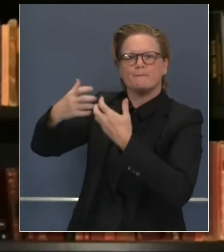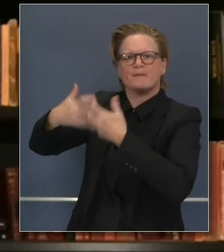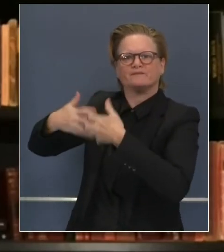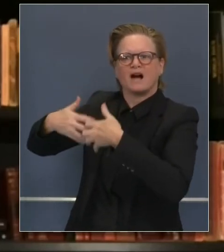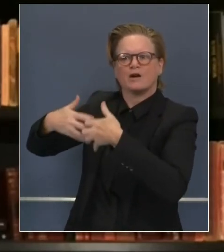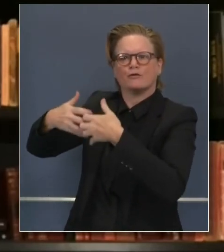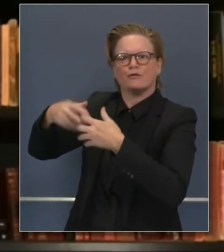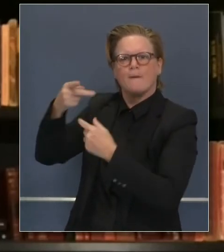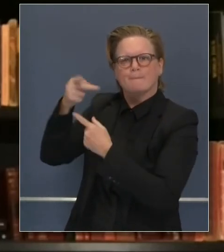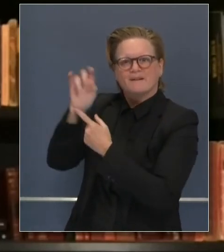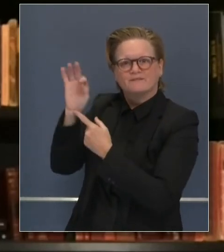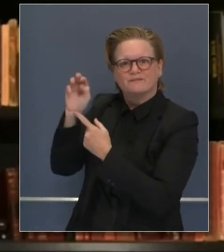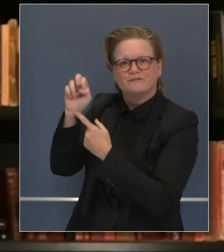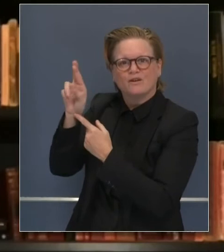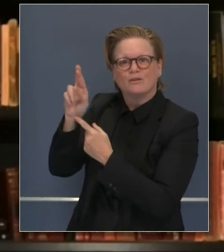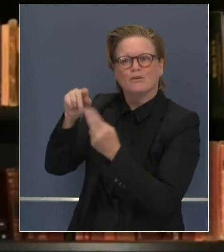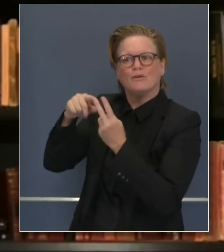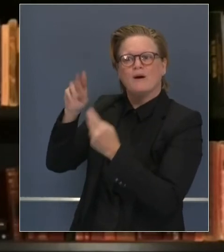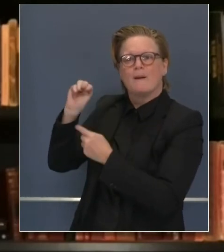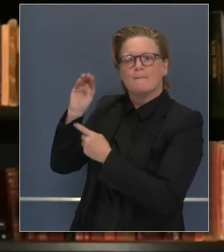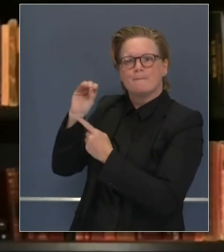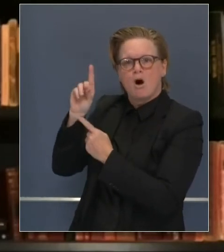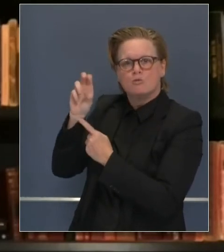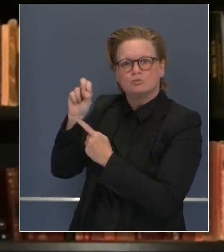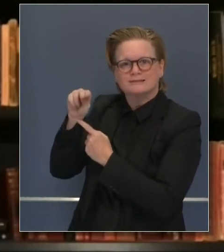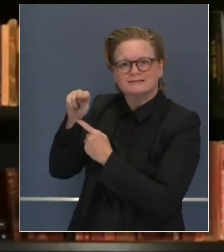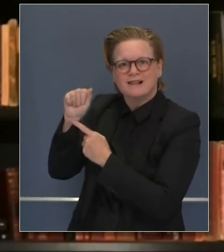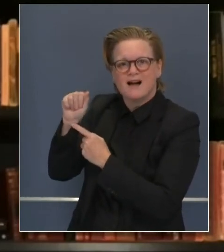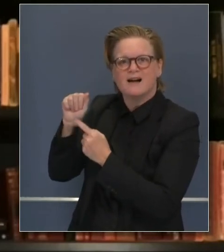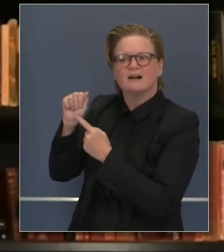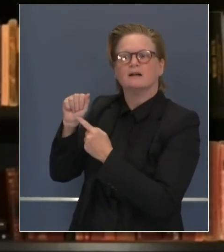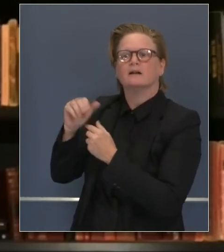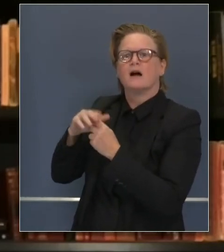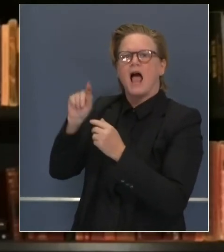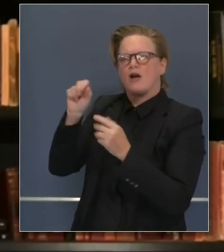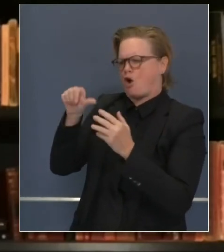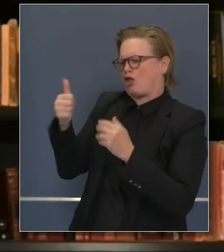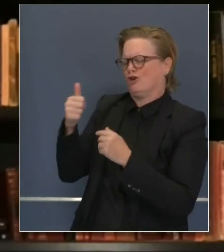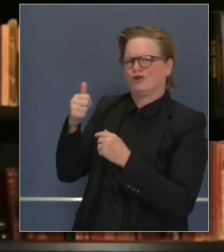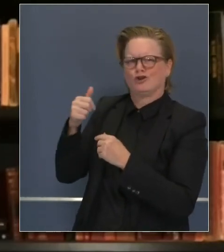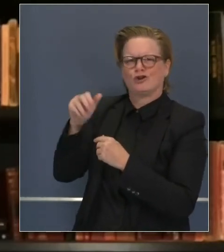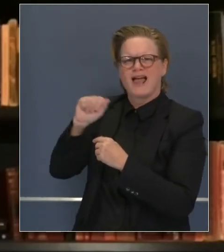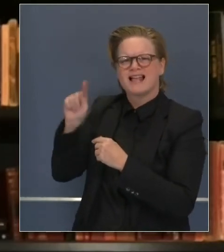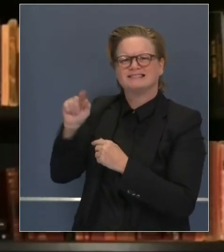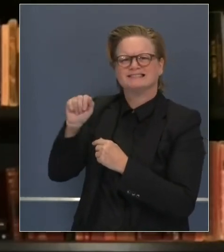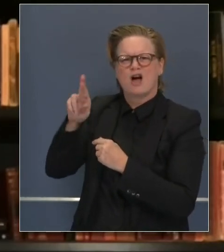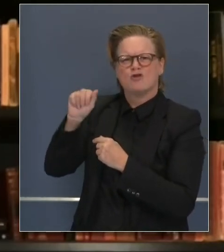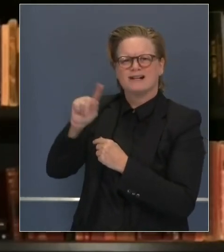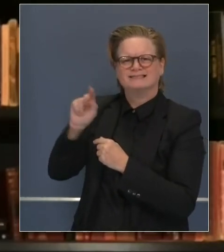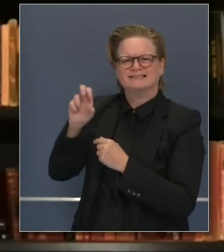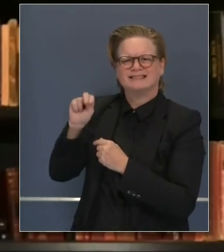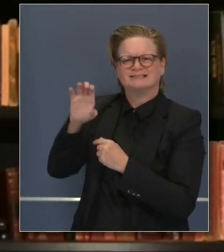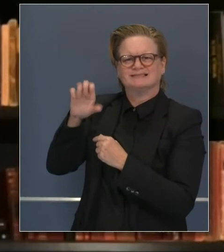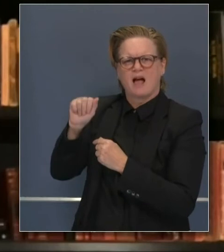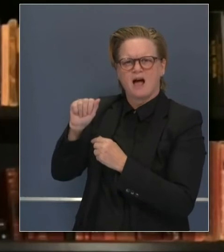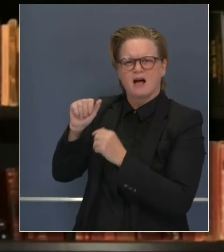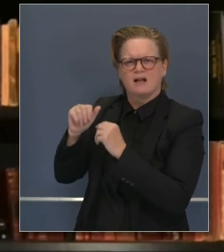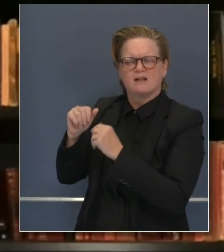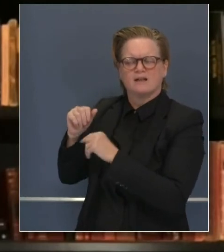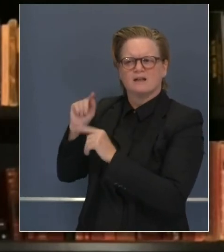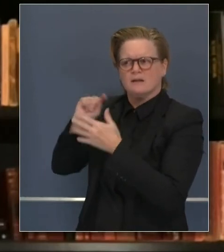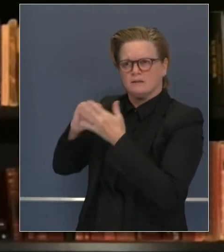of course, Johnson. I mean, there's so many others that are in the queue, and we're looking forward to that information being made public as soon as we receive